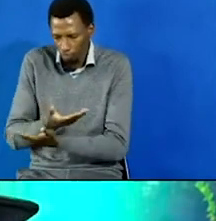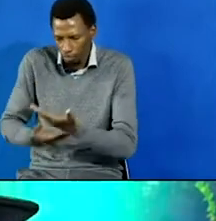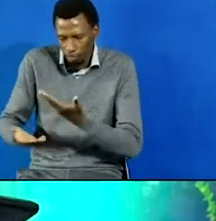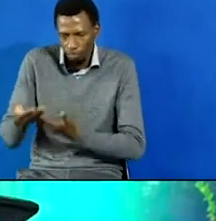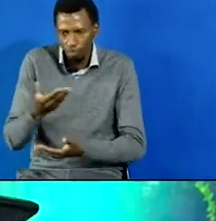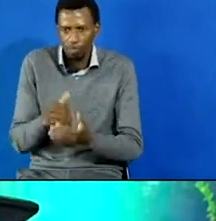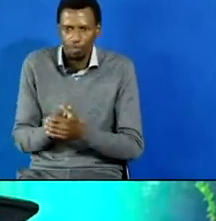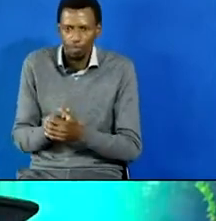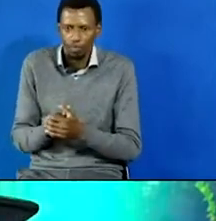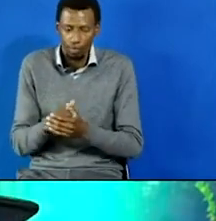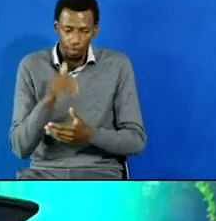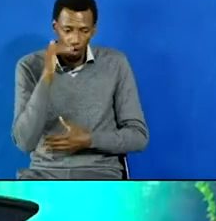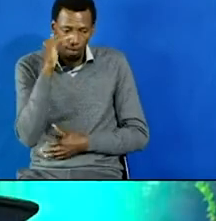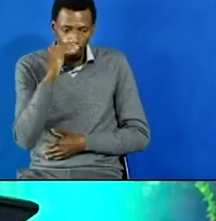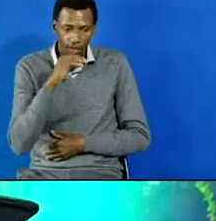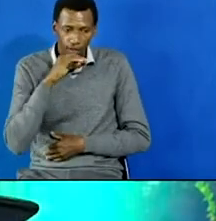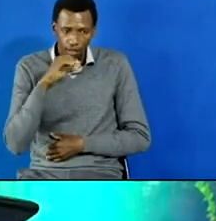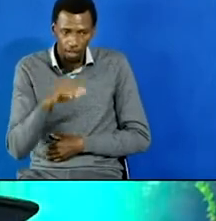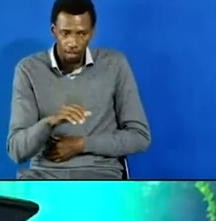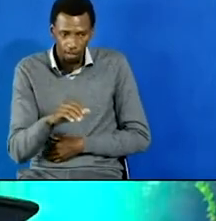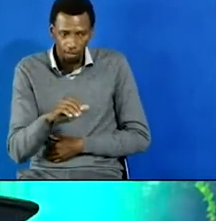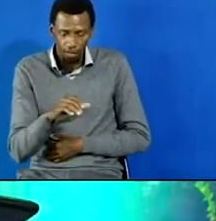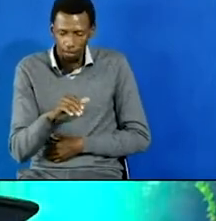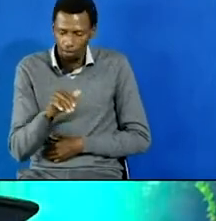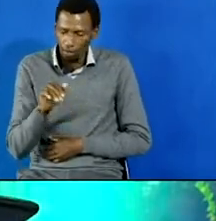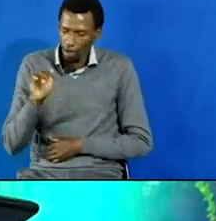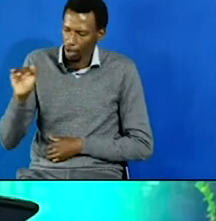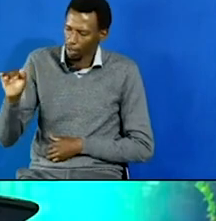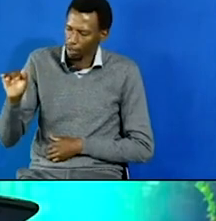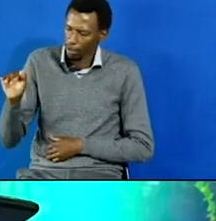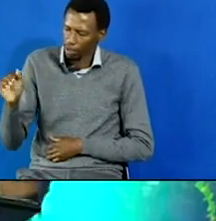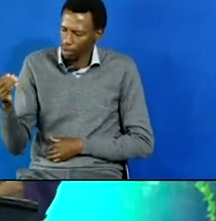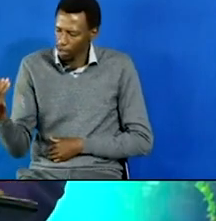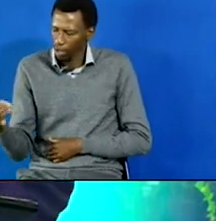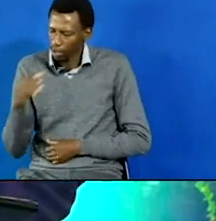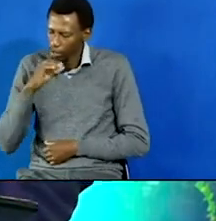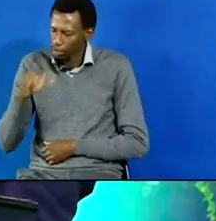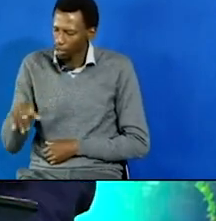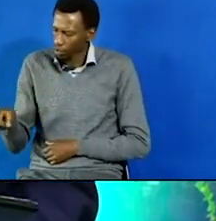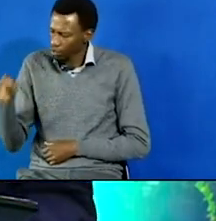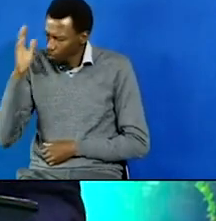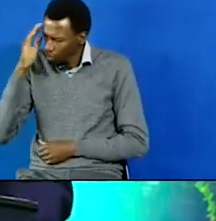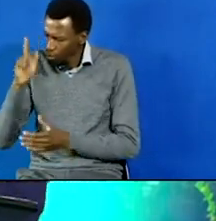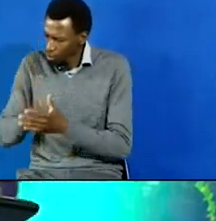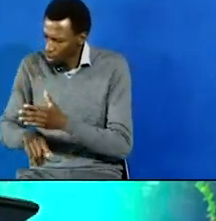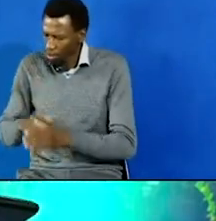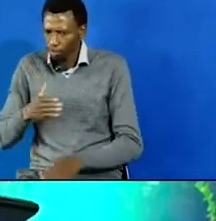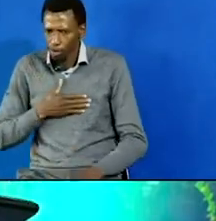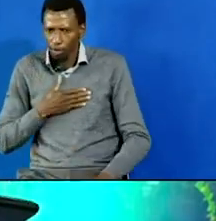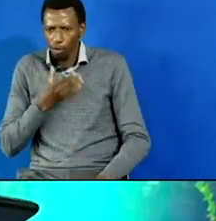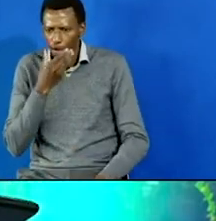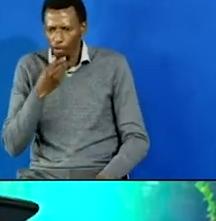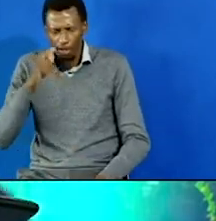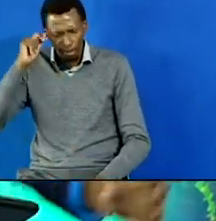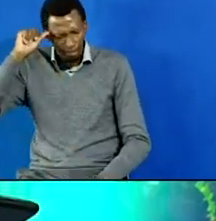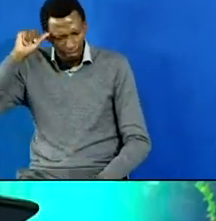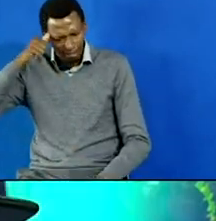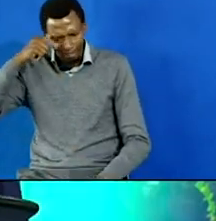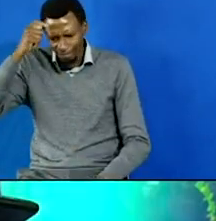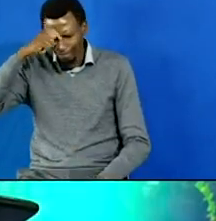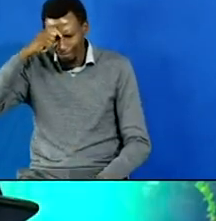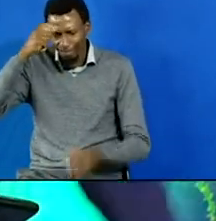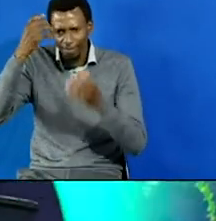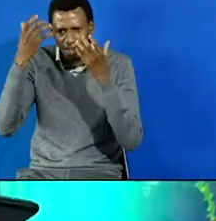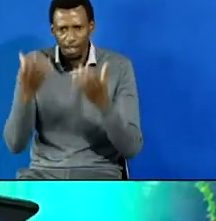the elder son told the youngest son that, you know what? Our dad is very wise. Our dad